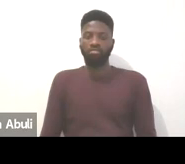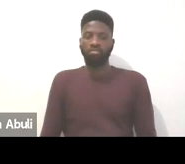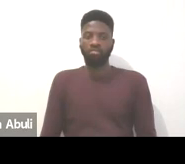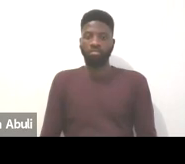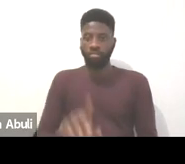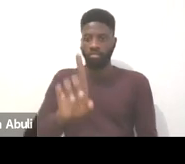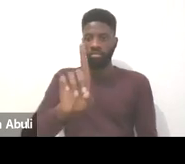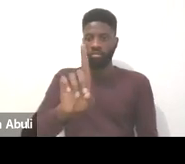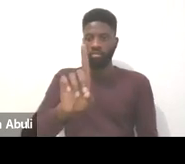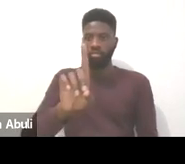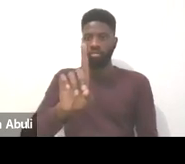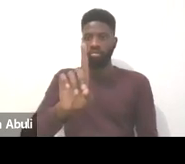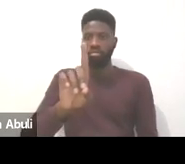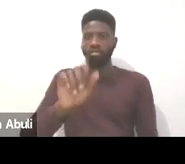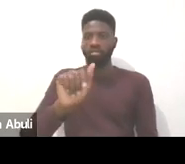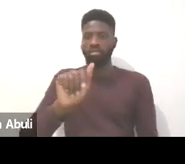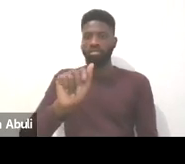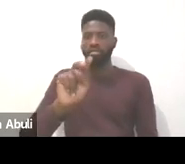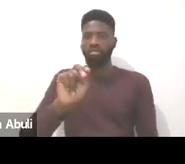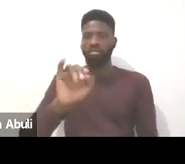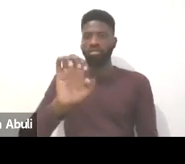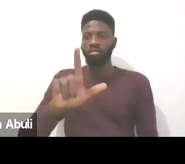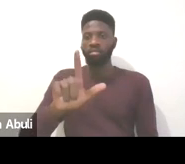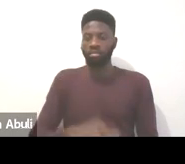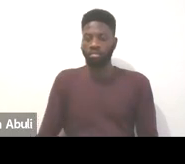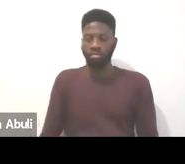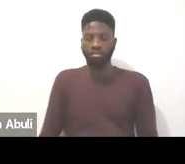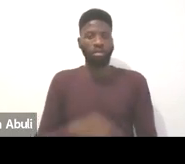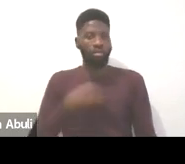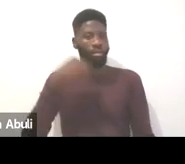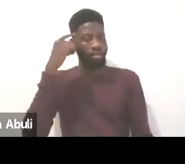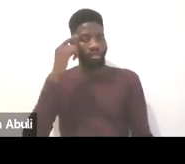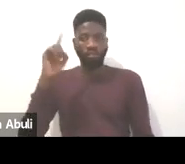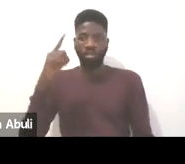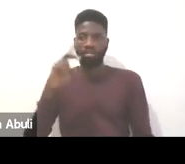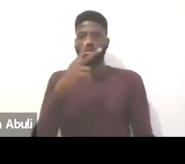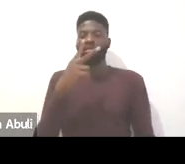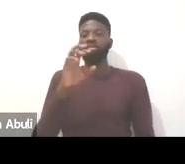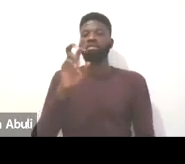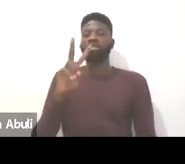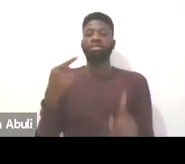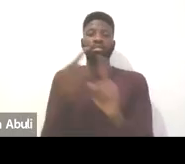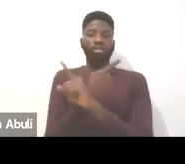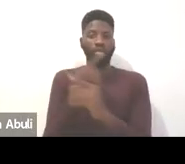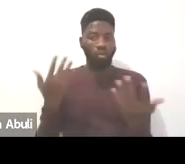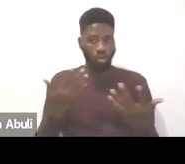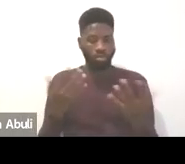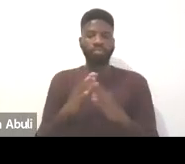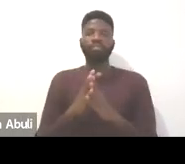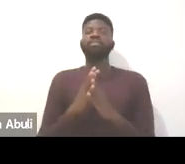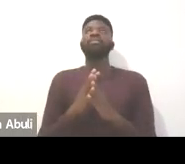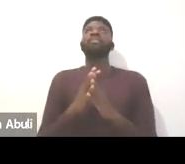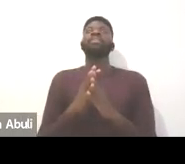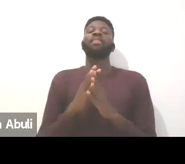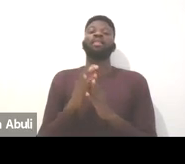Daniel, maybe you can speak up. I think the difference between the first and the second CV is the first, they